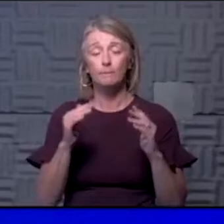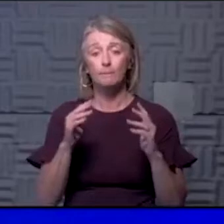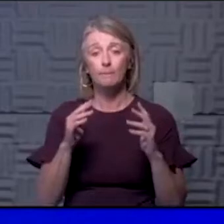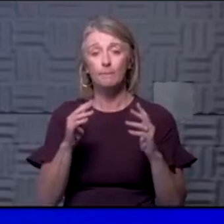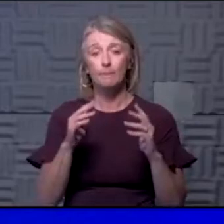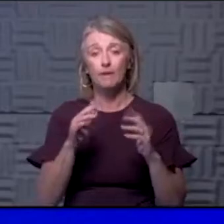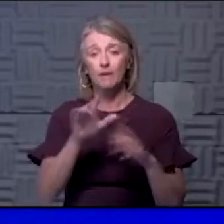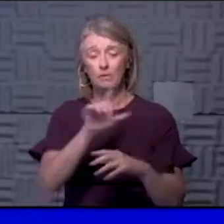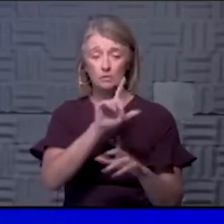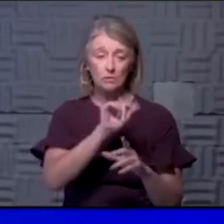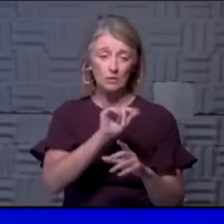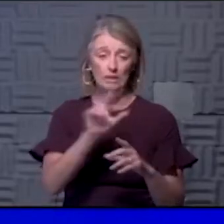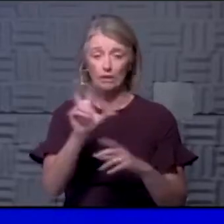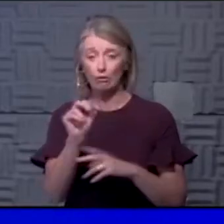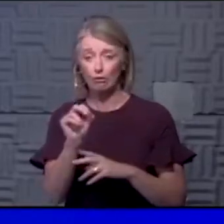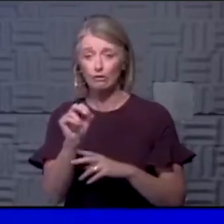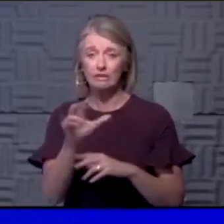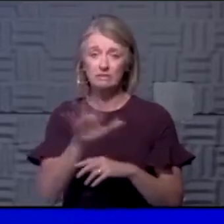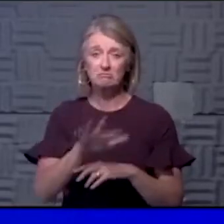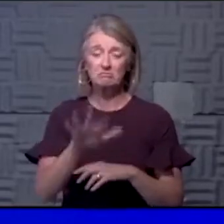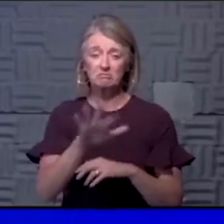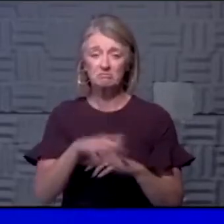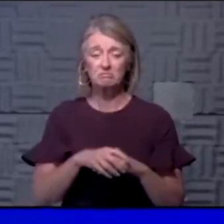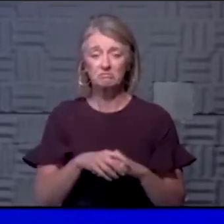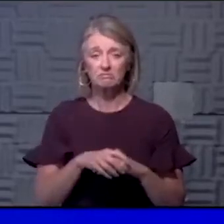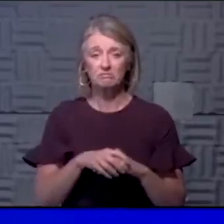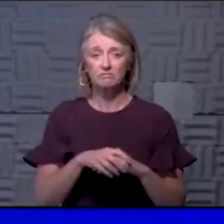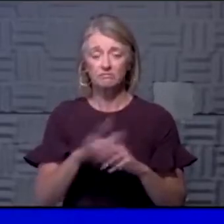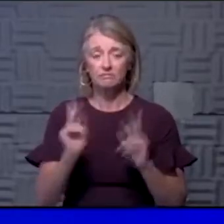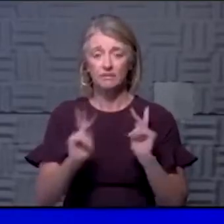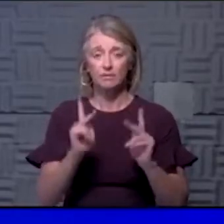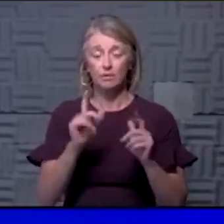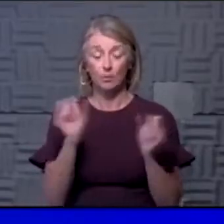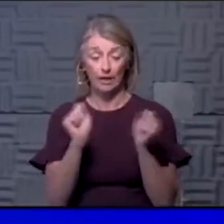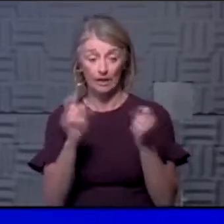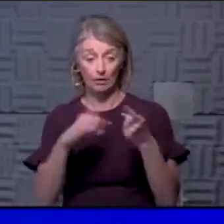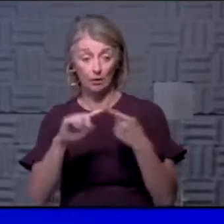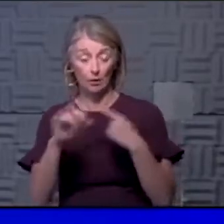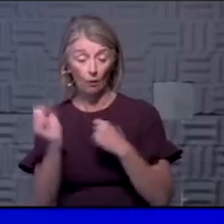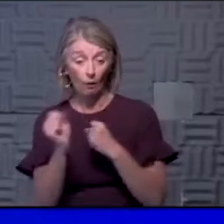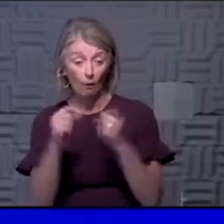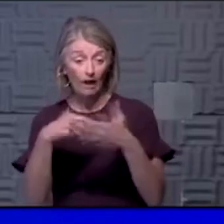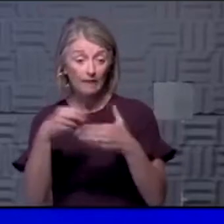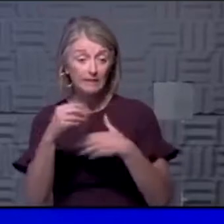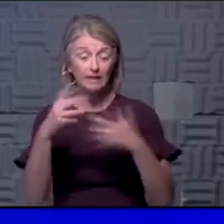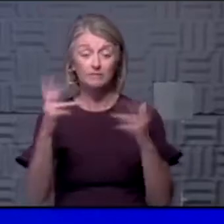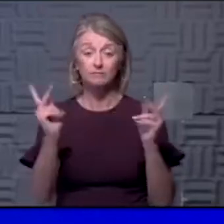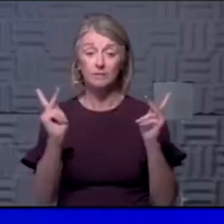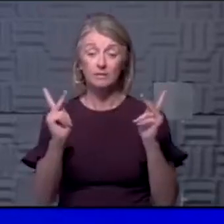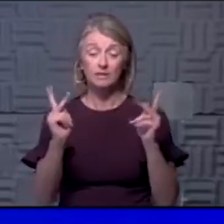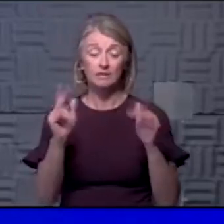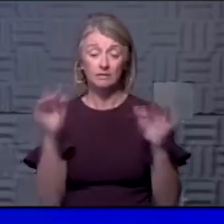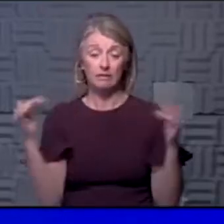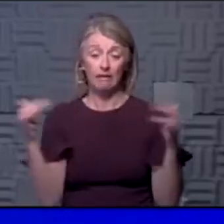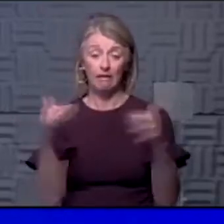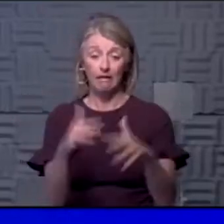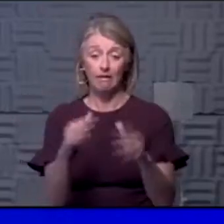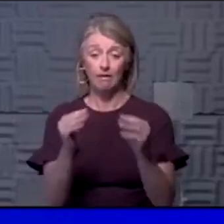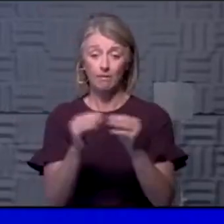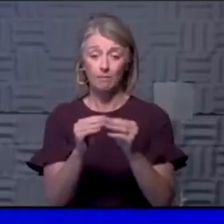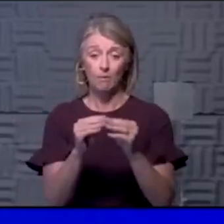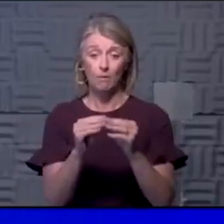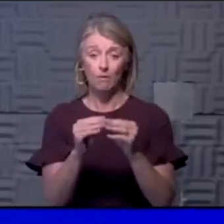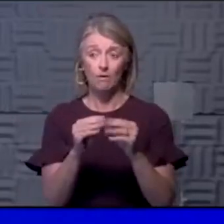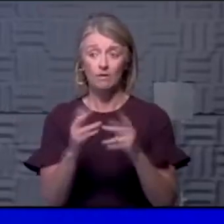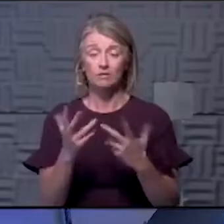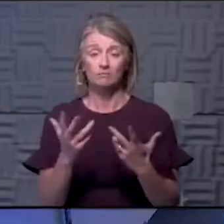is going to be 20 to 30 for the foreseeable future. Now, what happens when it gets colder and all these people that are outdoors in these gatherings are going to be indoors